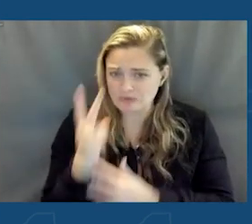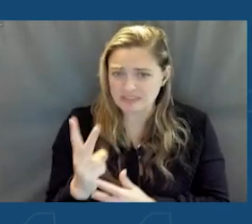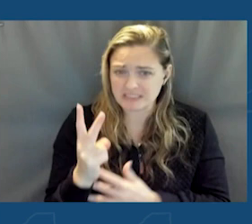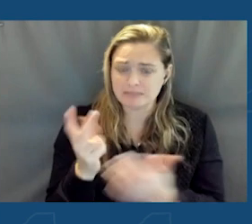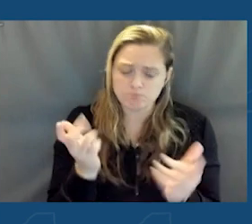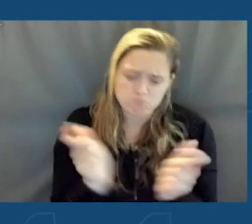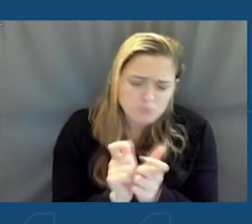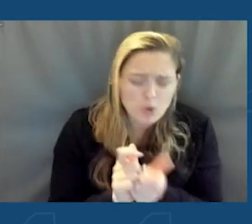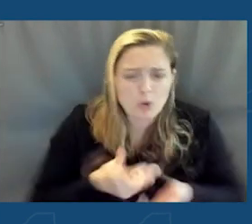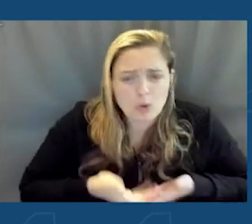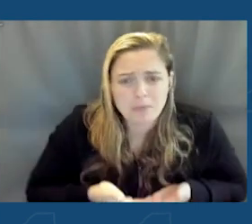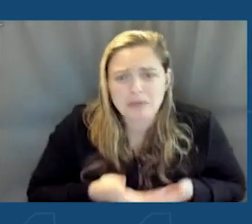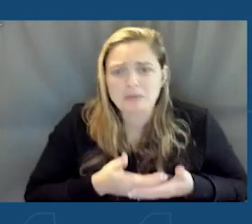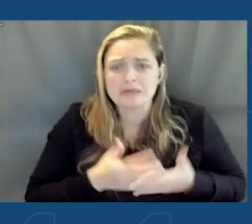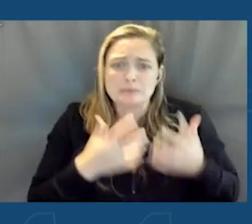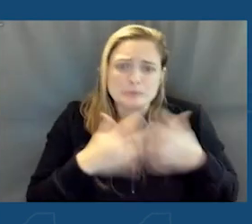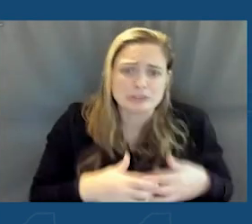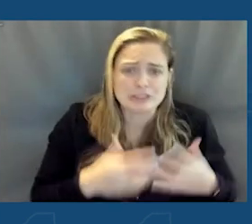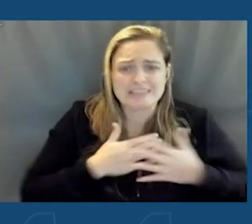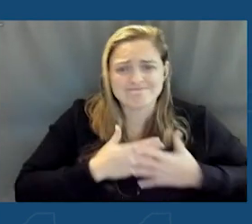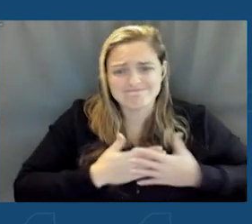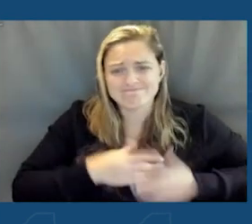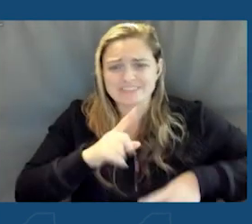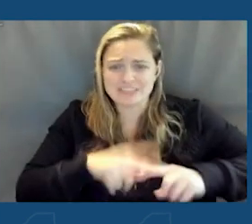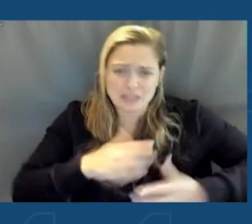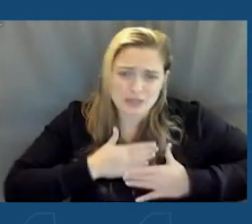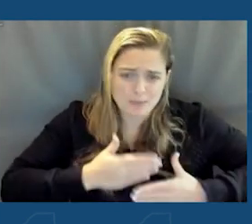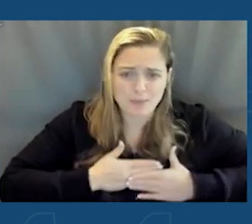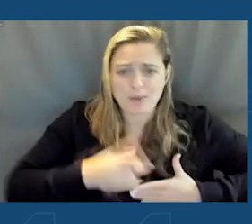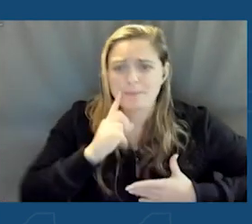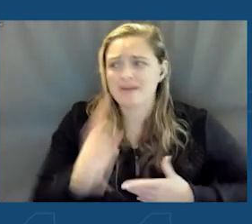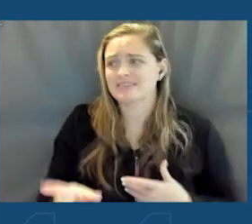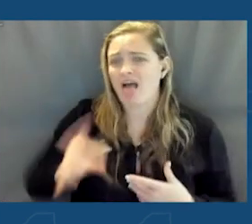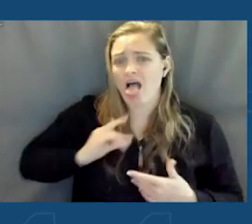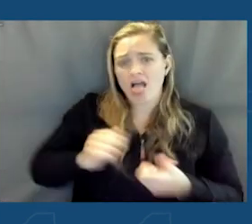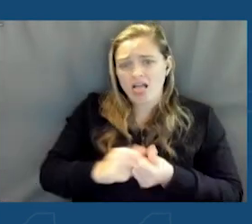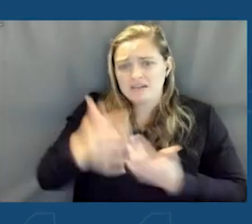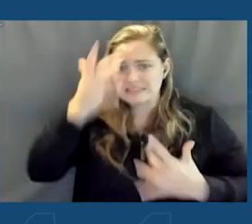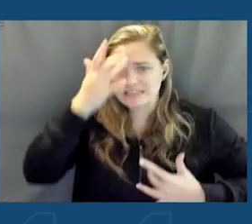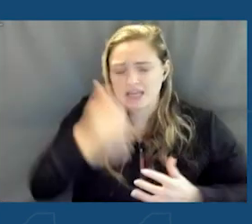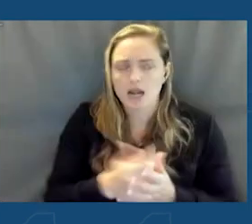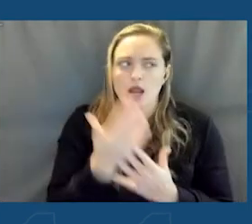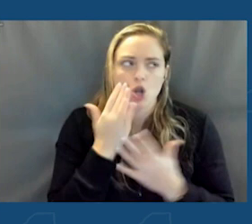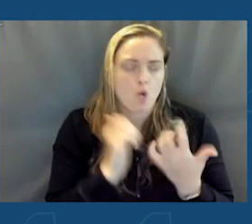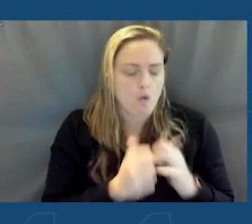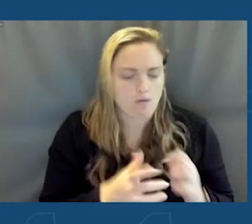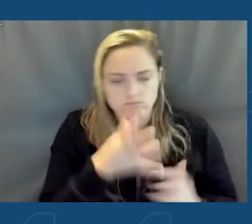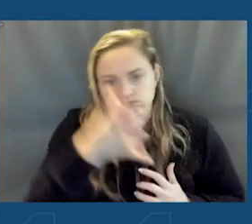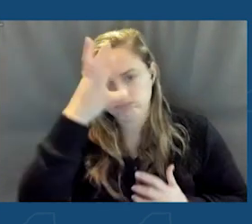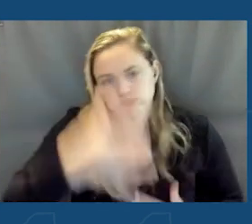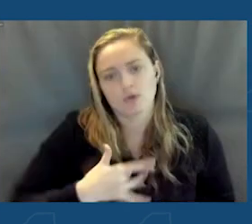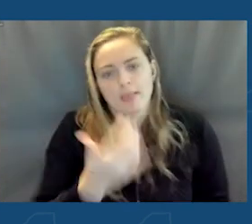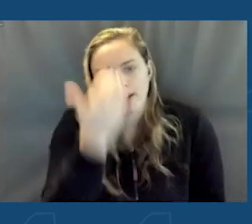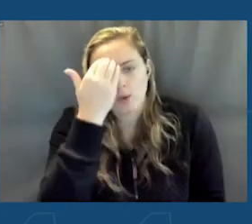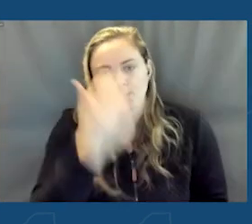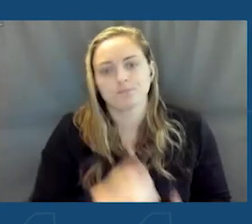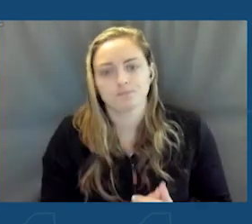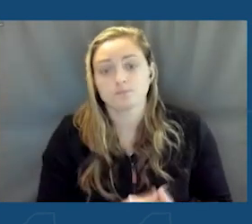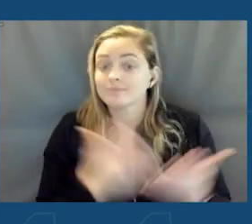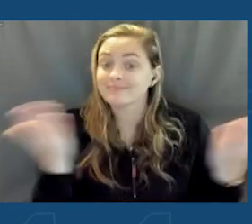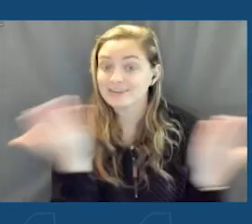babies on respirators struggling because they contracted this illness. And I know what that does to parents when you see that. So I want you to know here in New